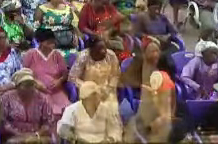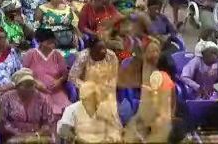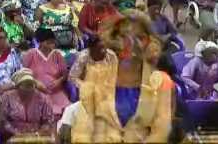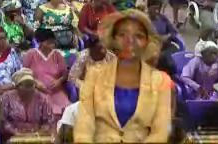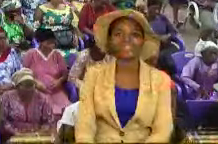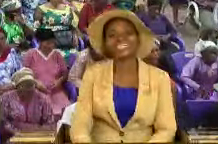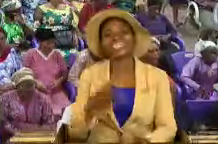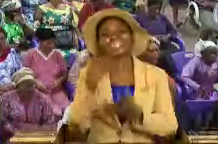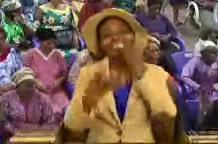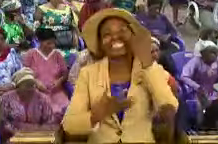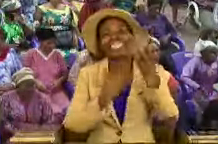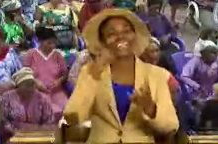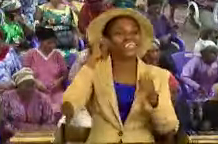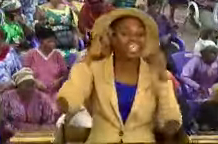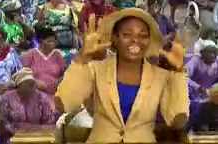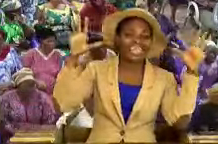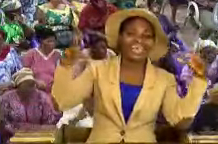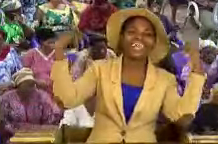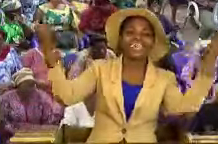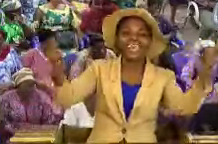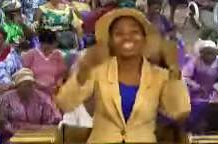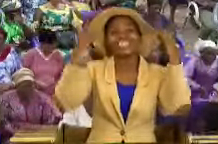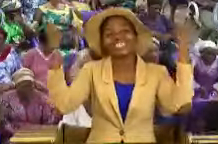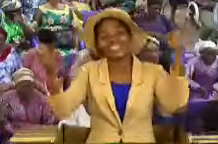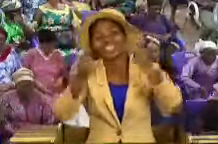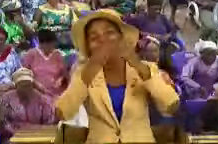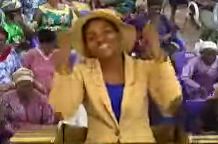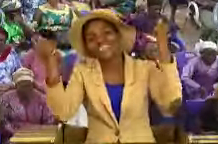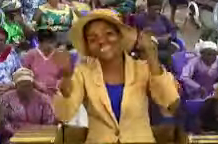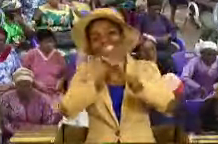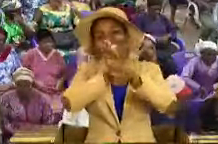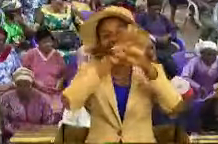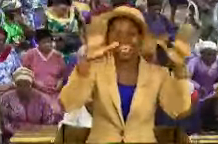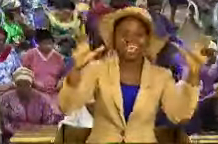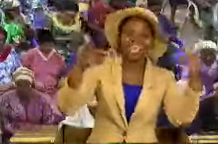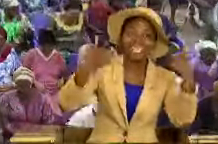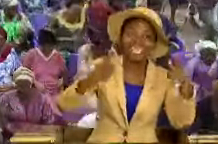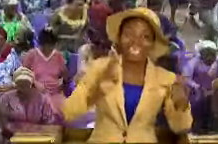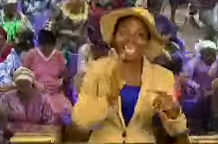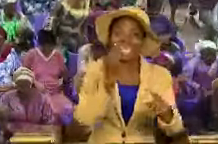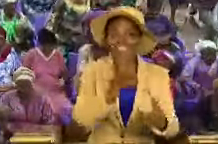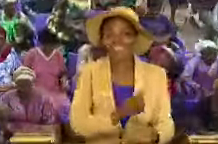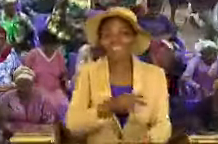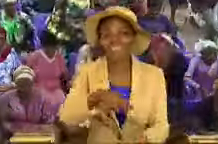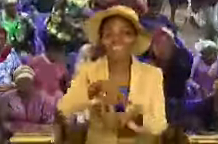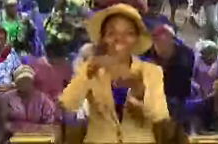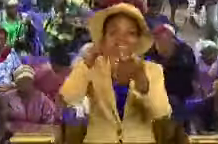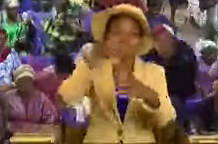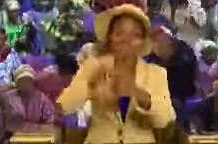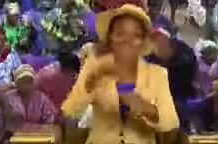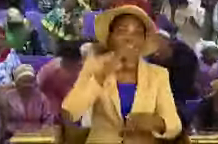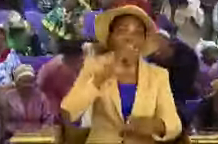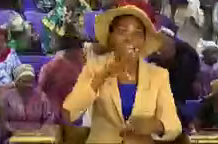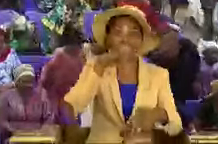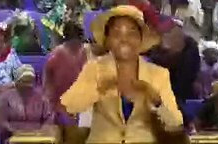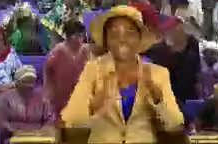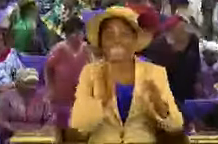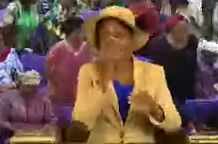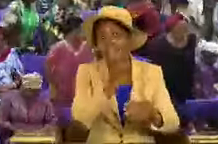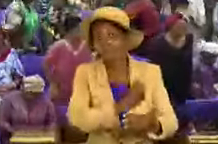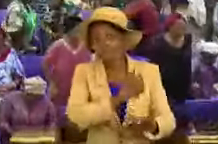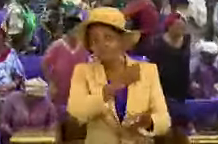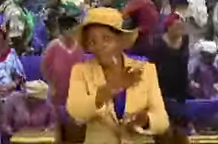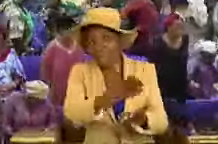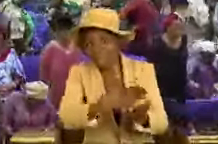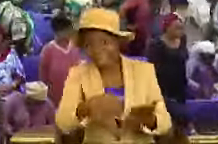shout aloud hallelujah hallelujah please let's rise up our feet we in another session titled I shall